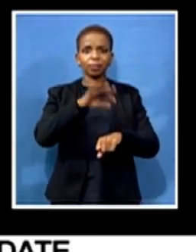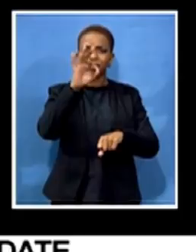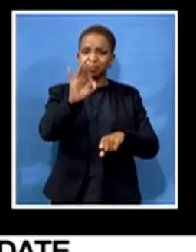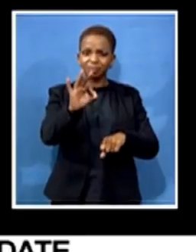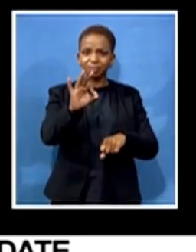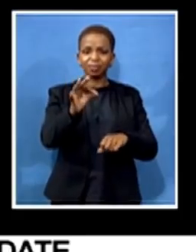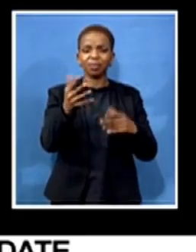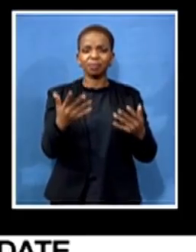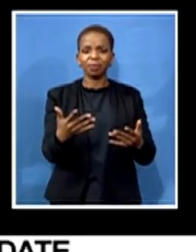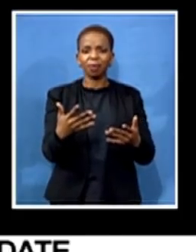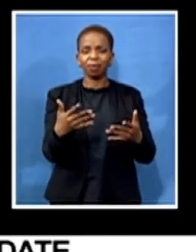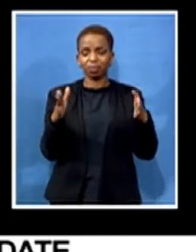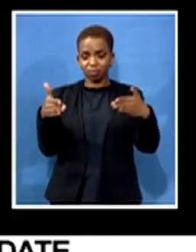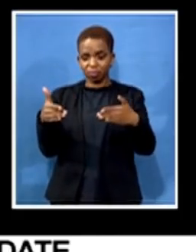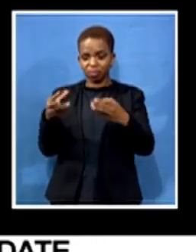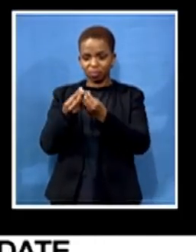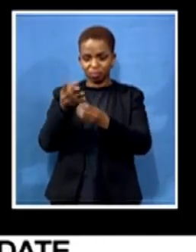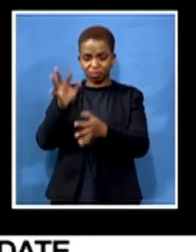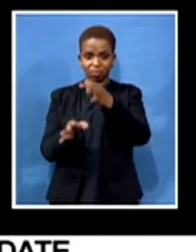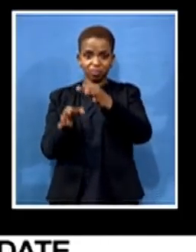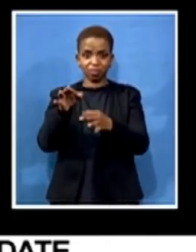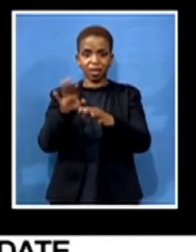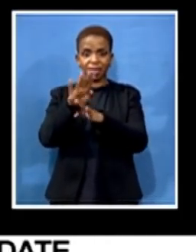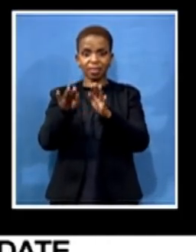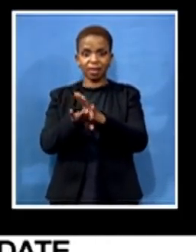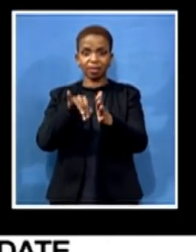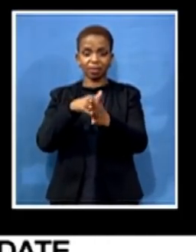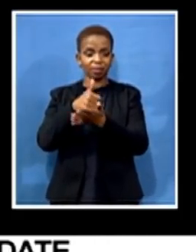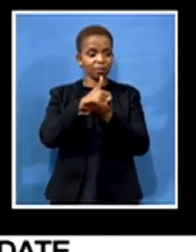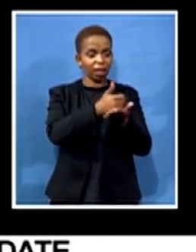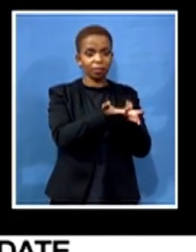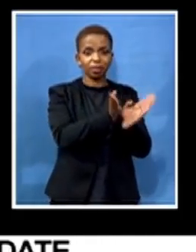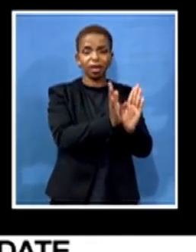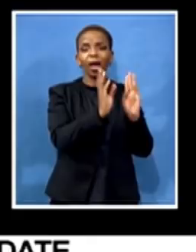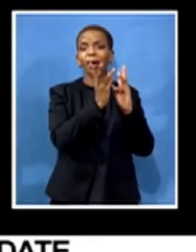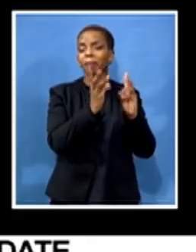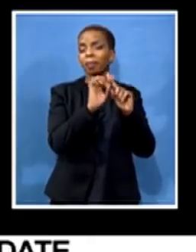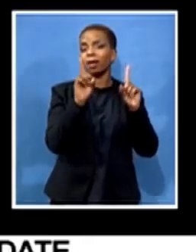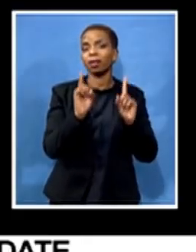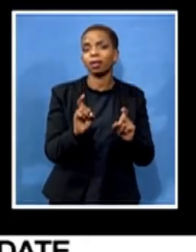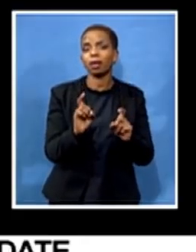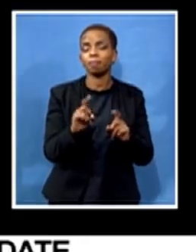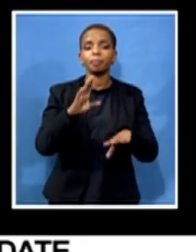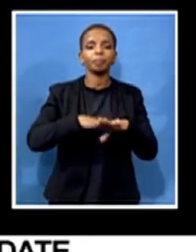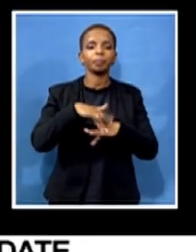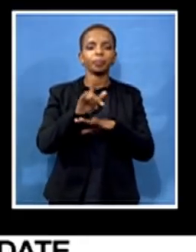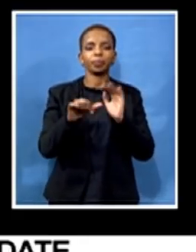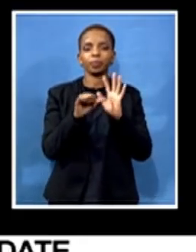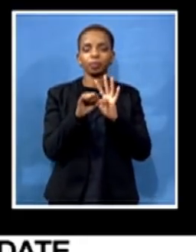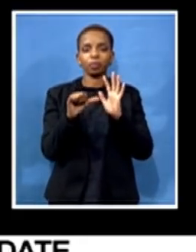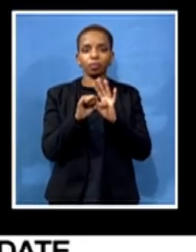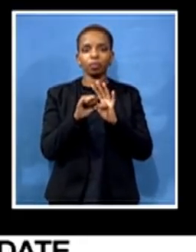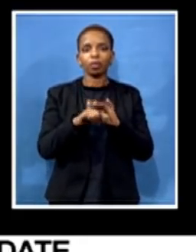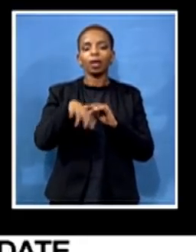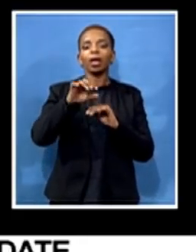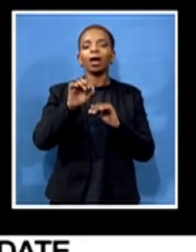radical economic transformation? And more importantly, which social class in South Africa does the minister want to commit suicide as